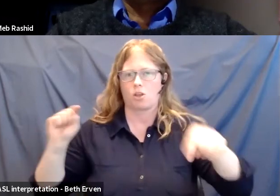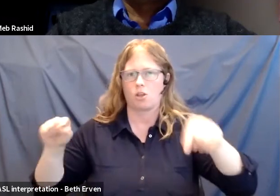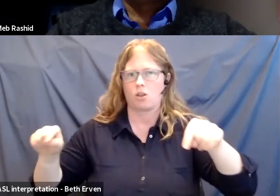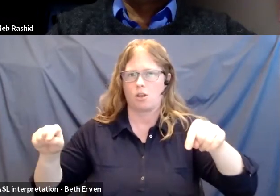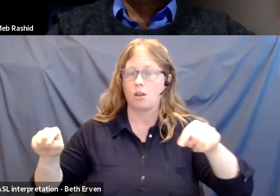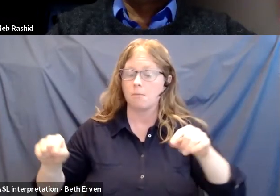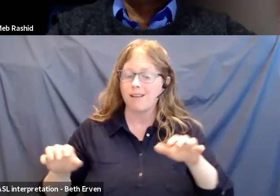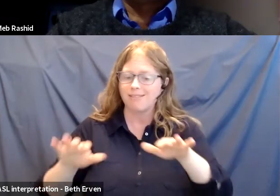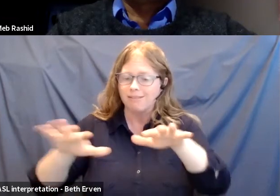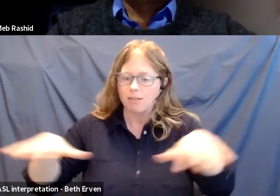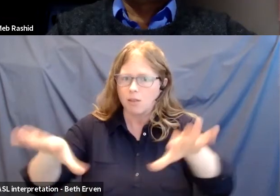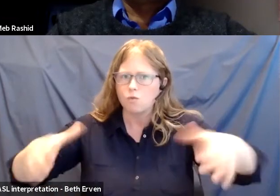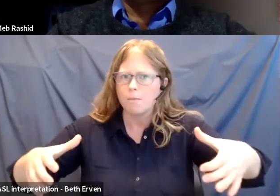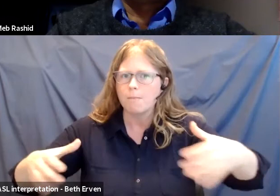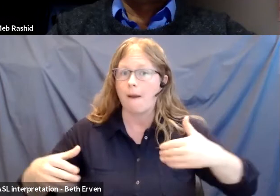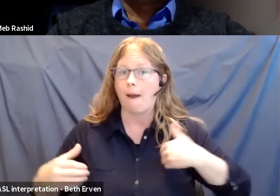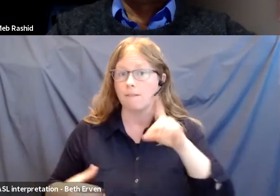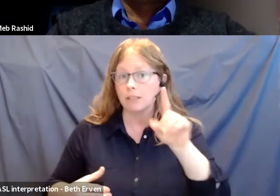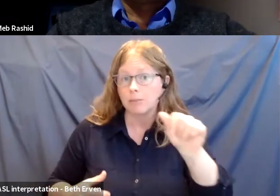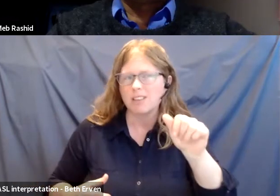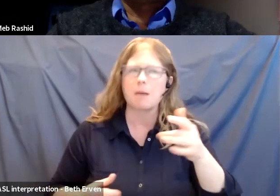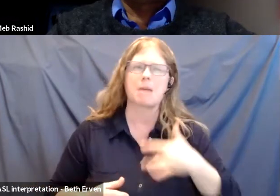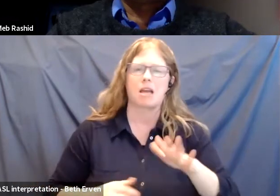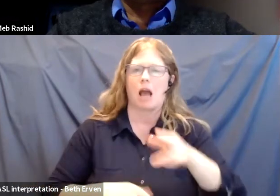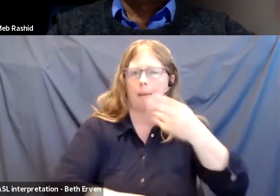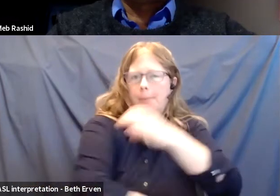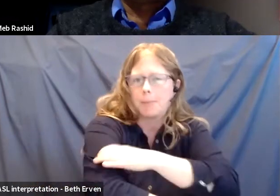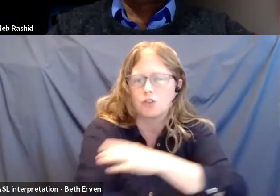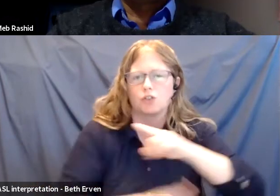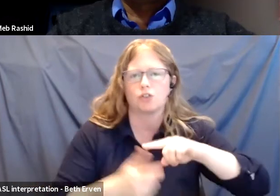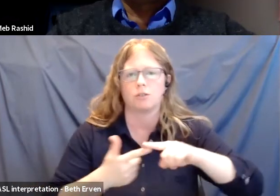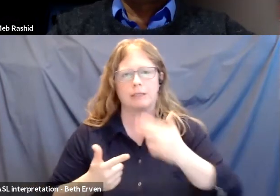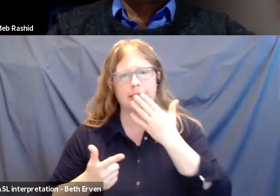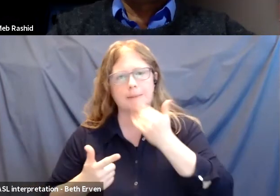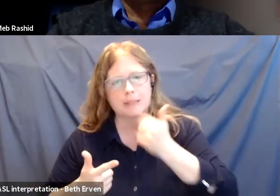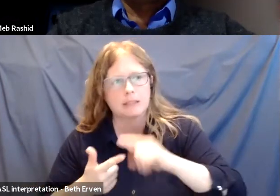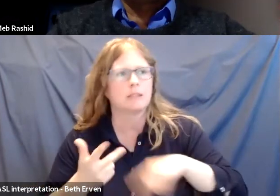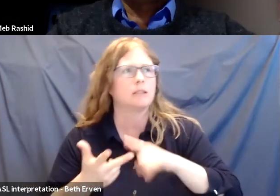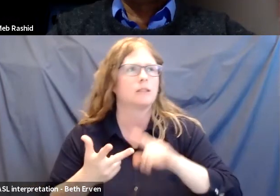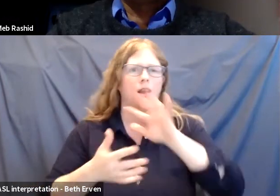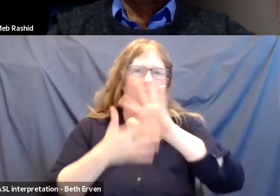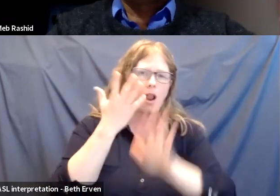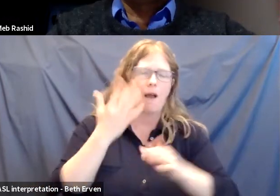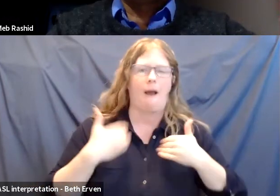disabilities that people have. The conditions are usually like high blood pressure, diabetes, like those other medical